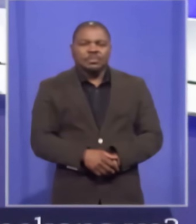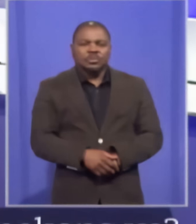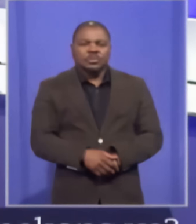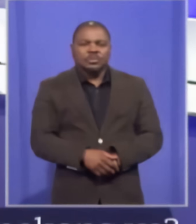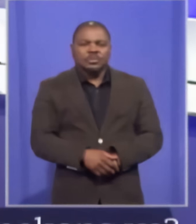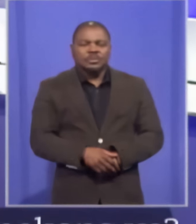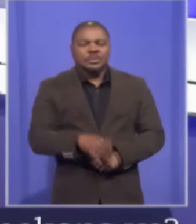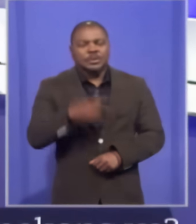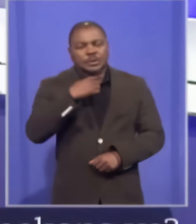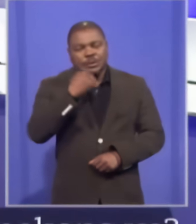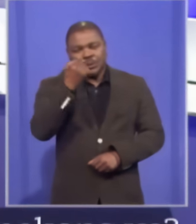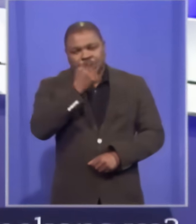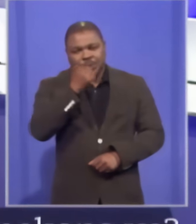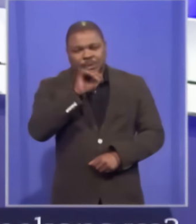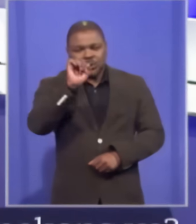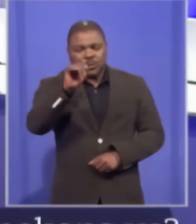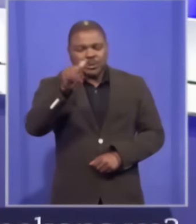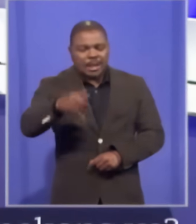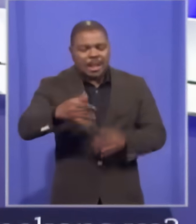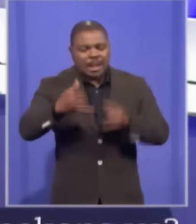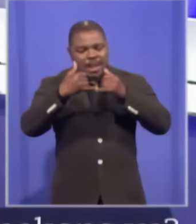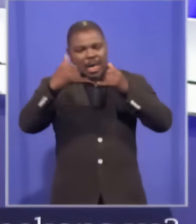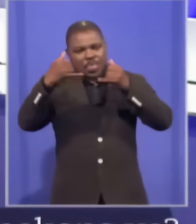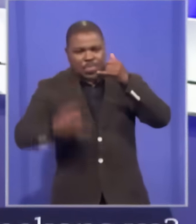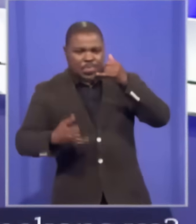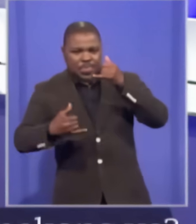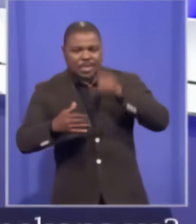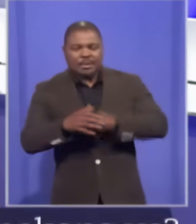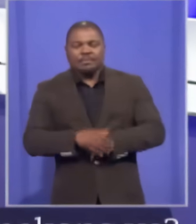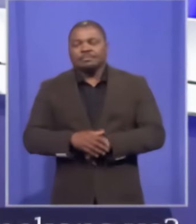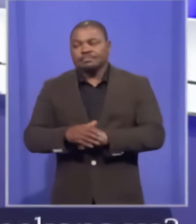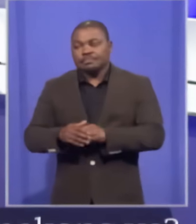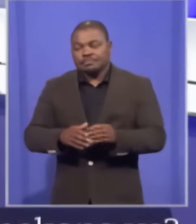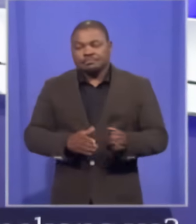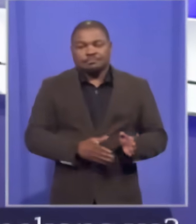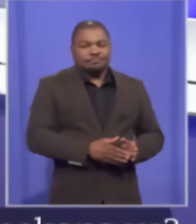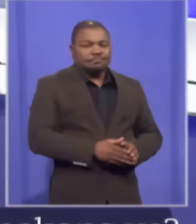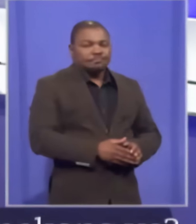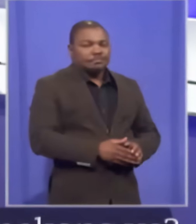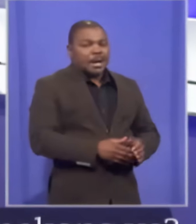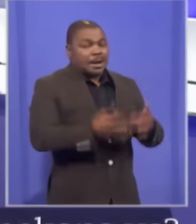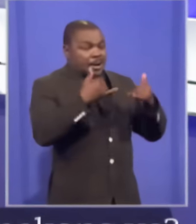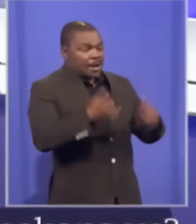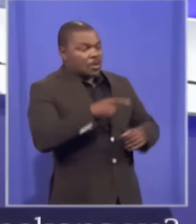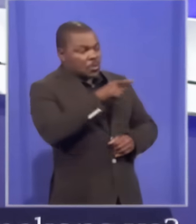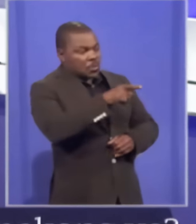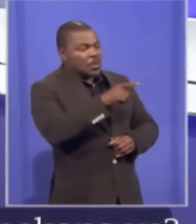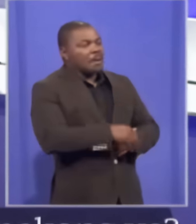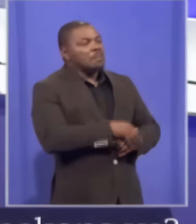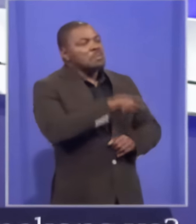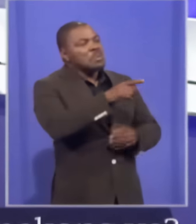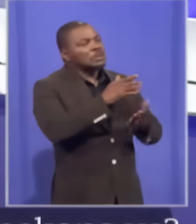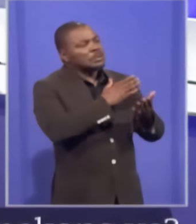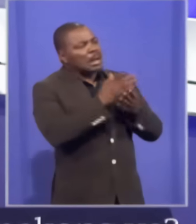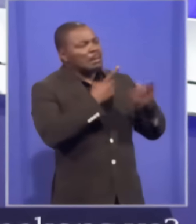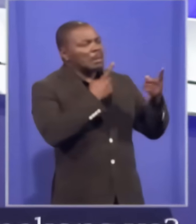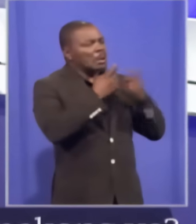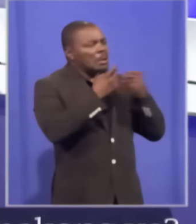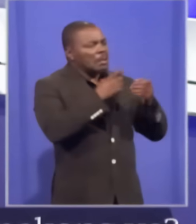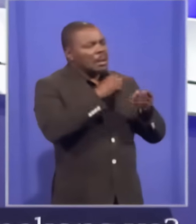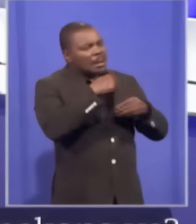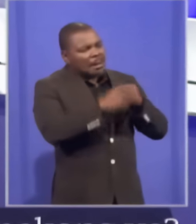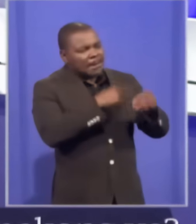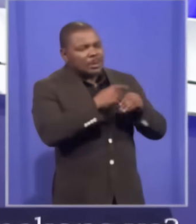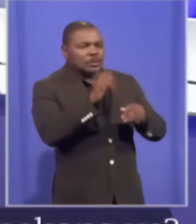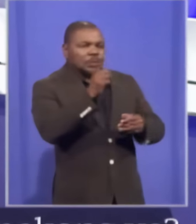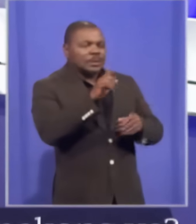re tshwareleng fao mogala wa gagwe o kgaogile ge re itšotša pele le lena meyara go dingwangorego ge re bala go tše dingwe tše e le gore be go bolelwa ka tšona ke